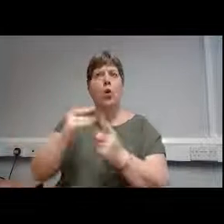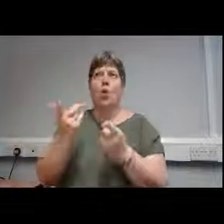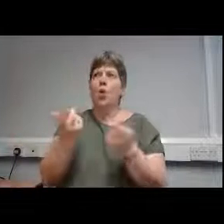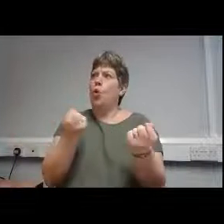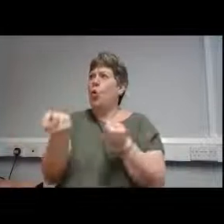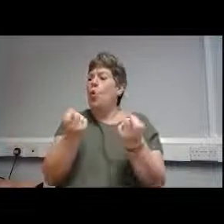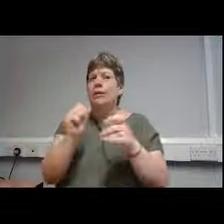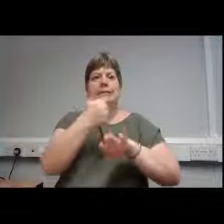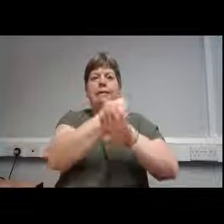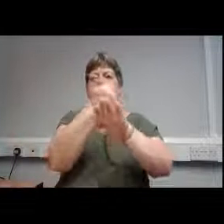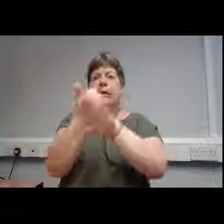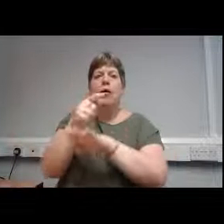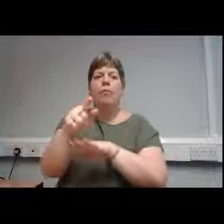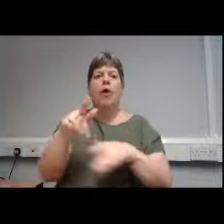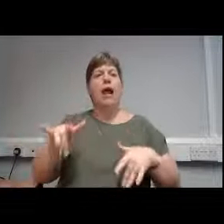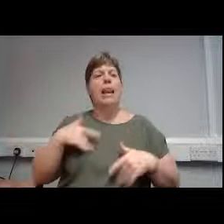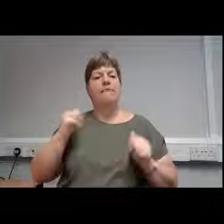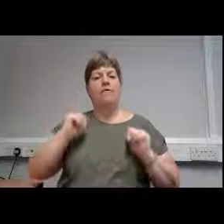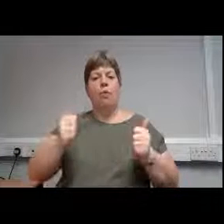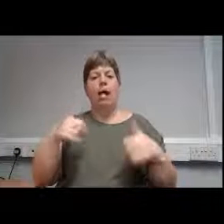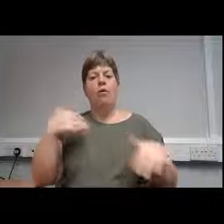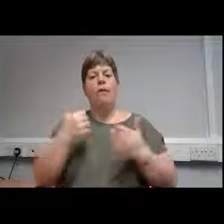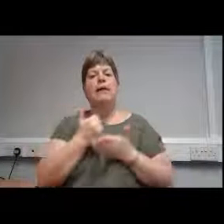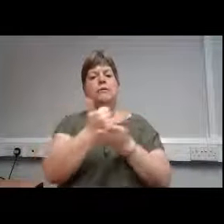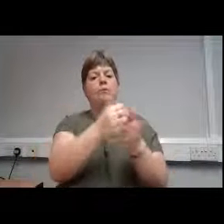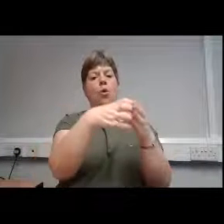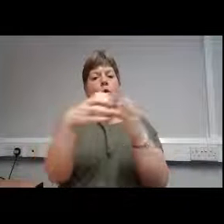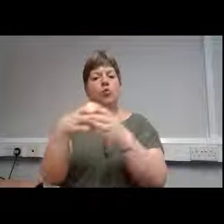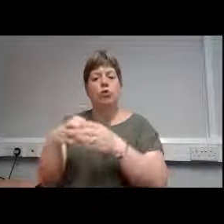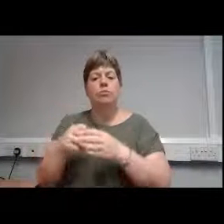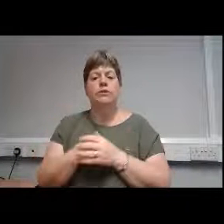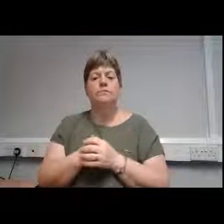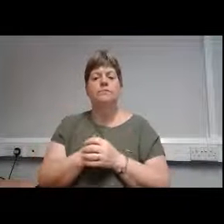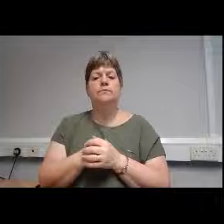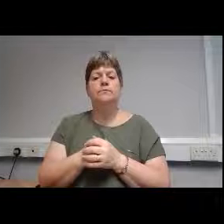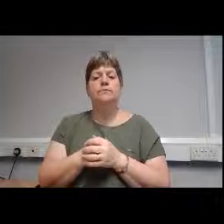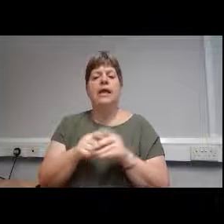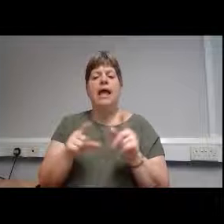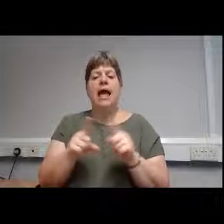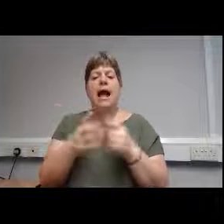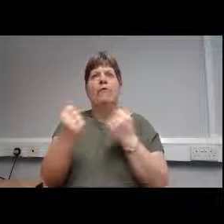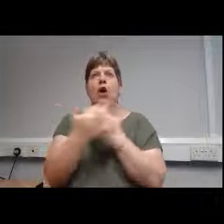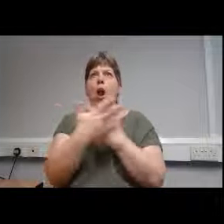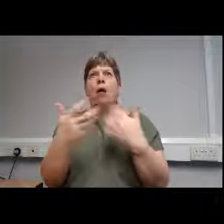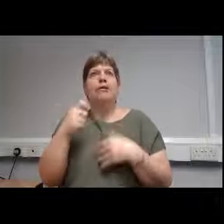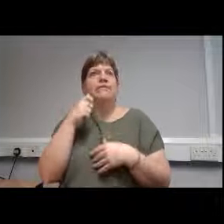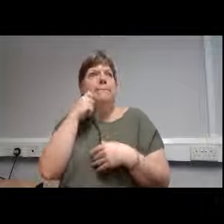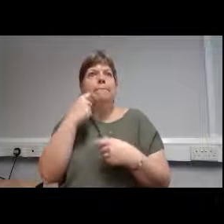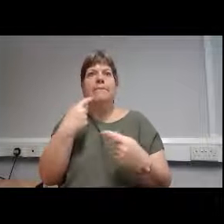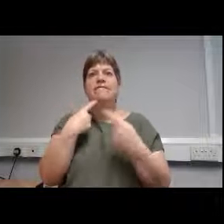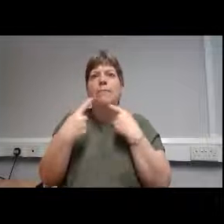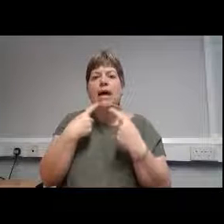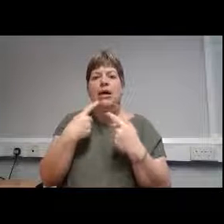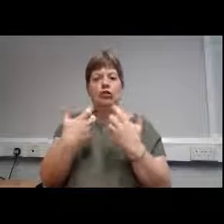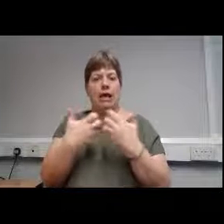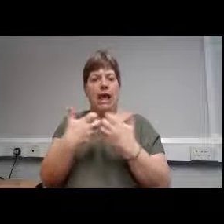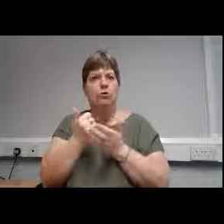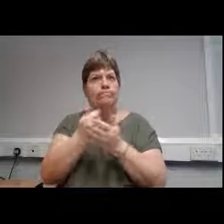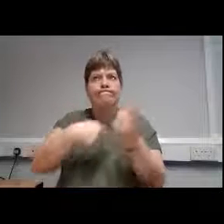and setting up those Live Well with Pain support groups. And we've got lots of tips and information in there to help